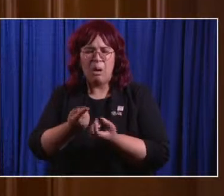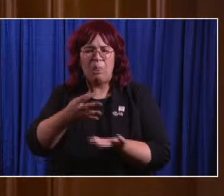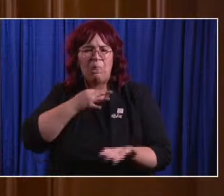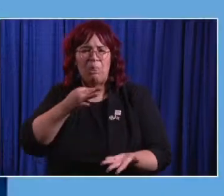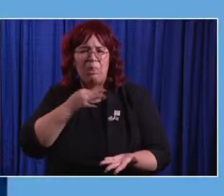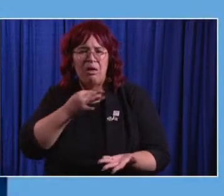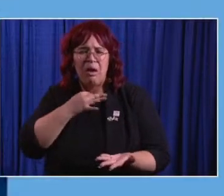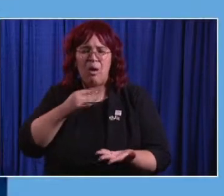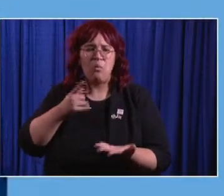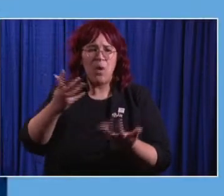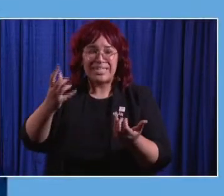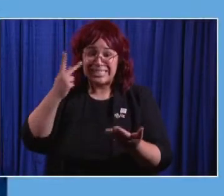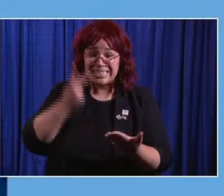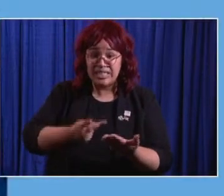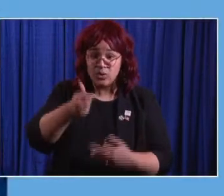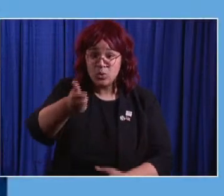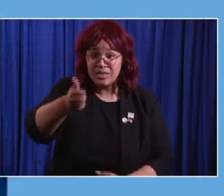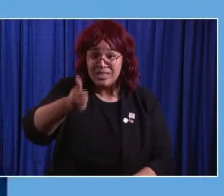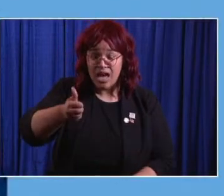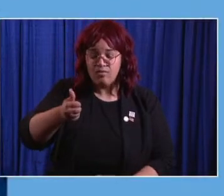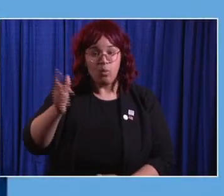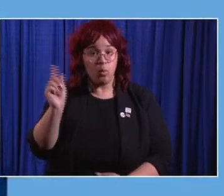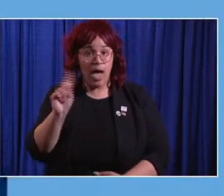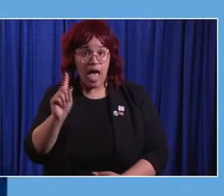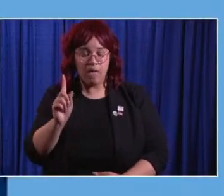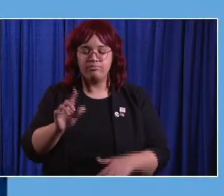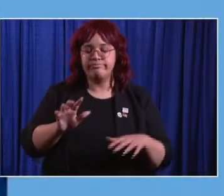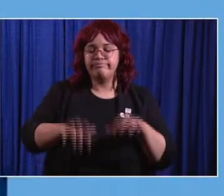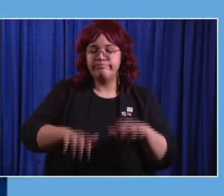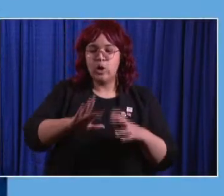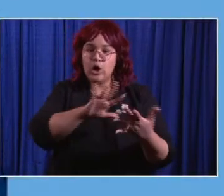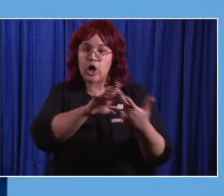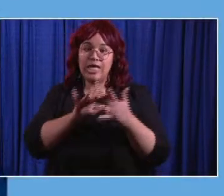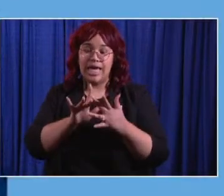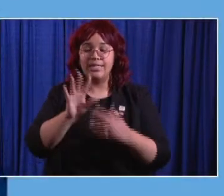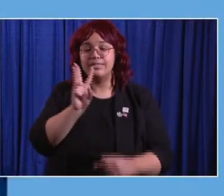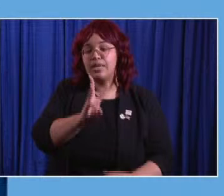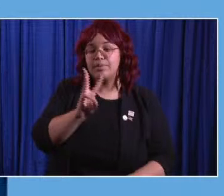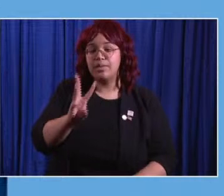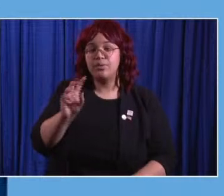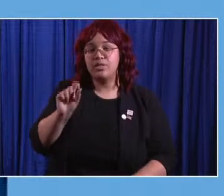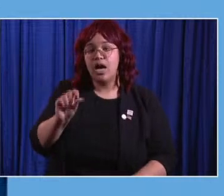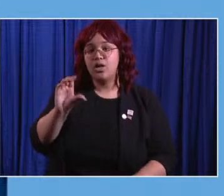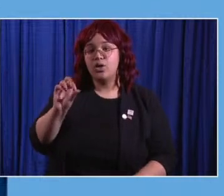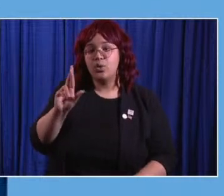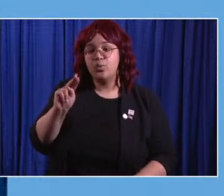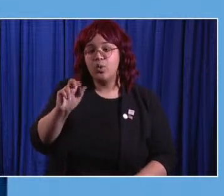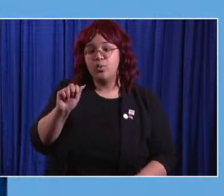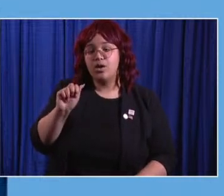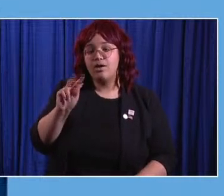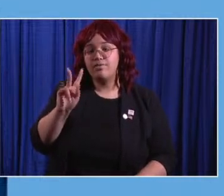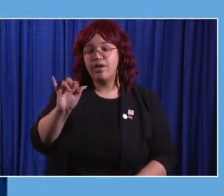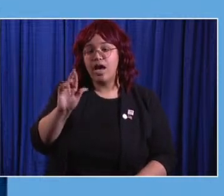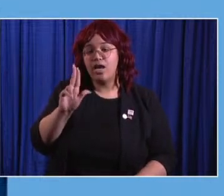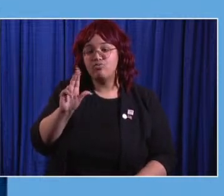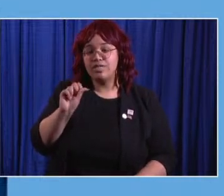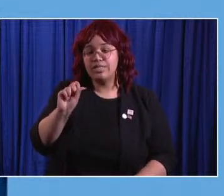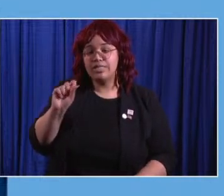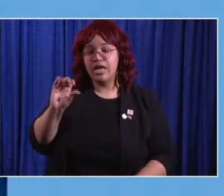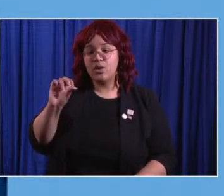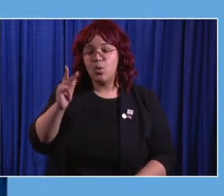coronavirus.ohio.gov. That's coronavirus.ohio.gov. That's the playbook. Then you click on COVID-19 vaccination program